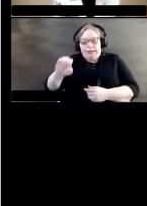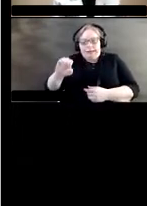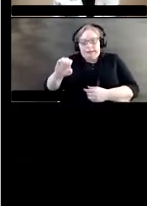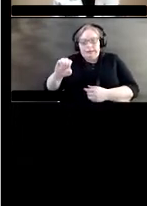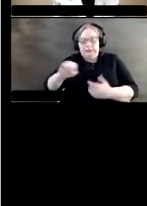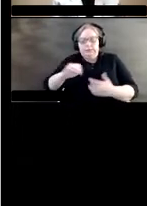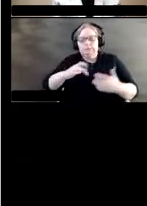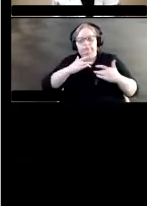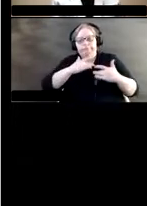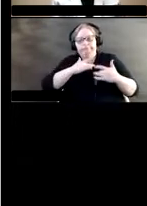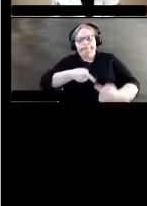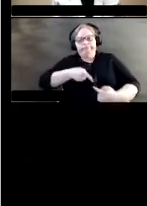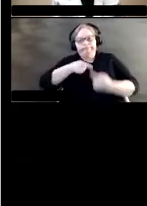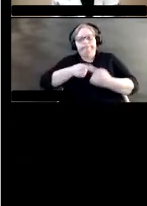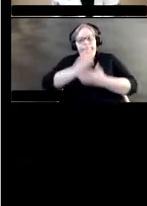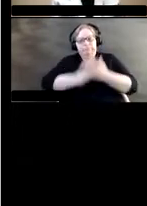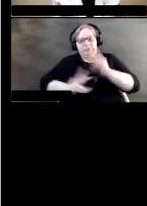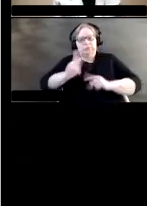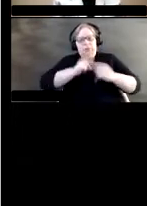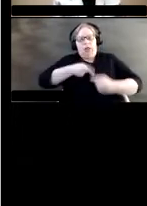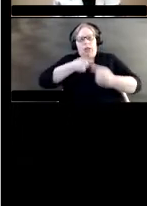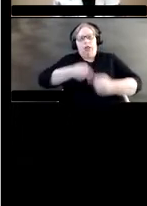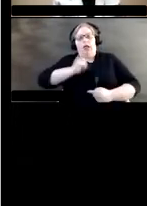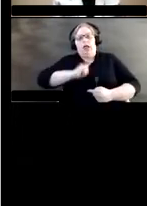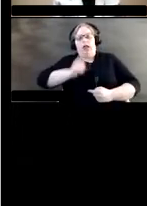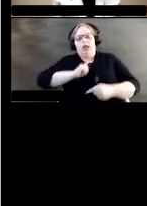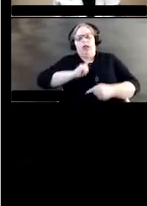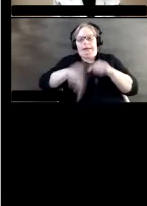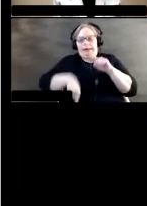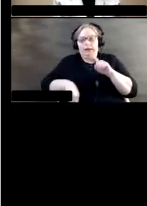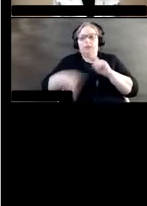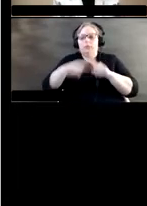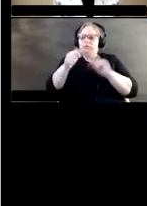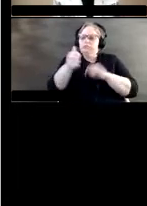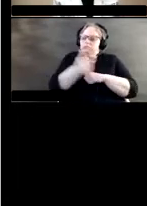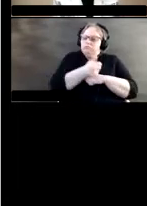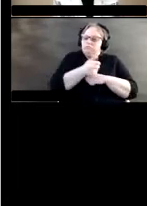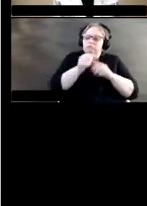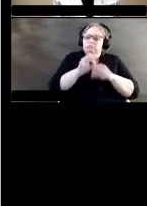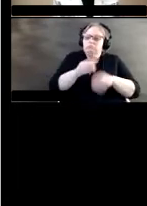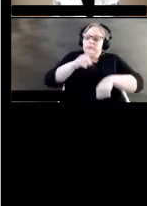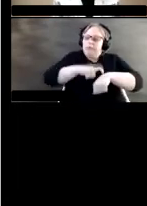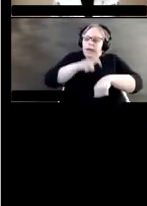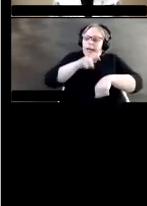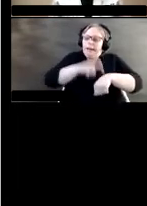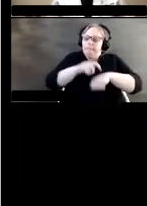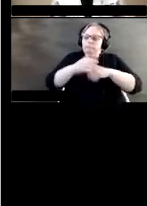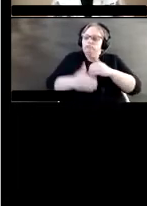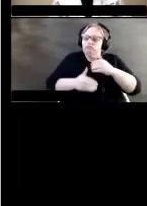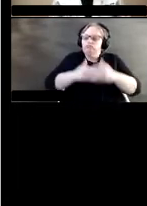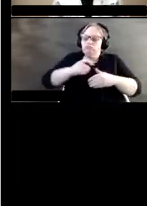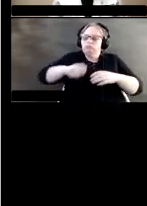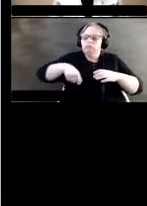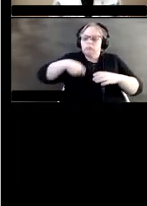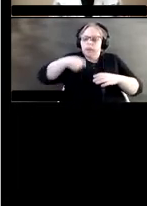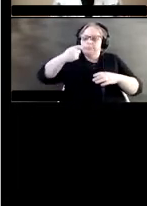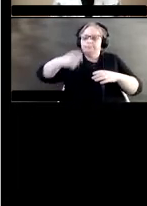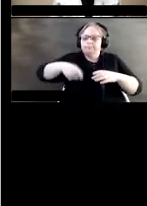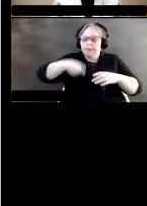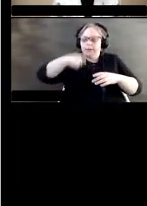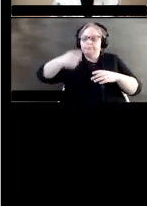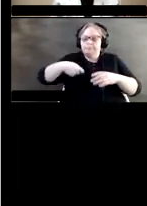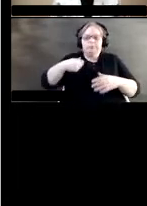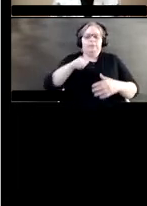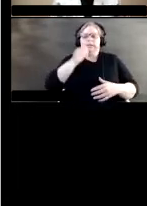some people. And make sure you take your time, make it a quiet space. Don't make it something that where you're feeling like people are watching